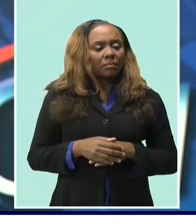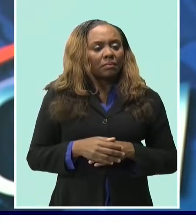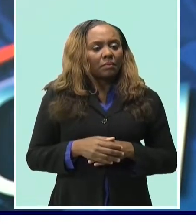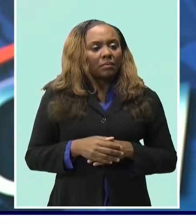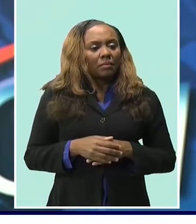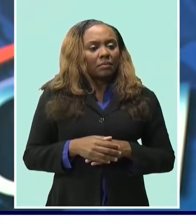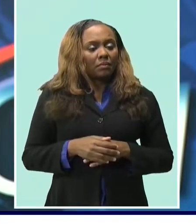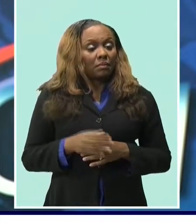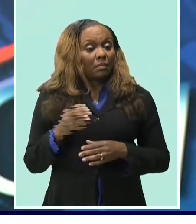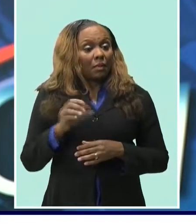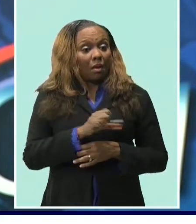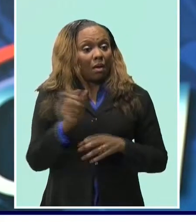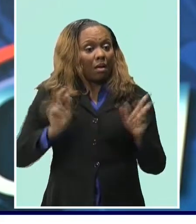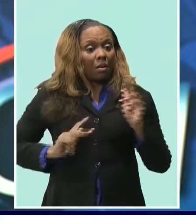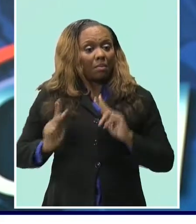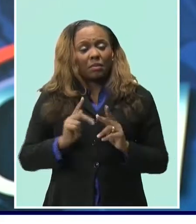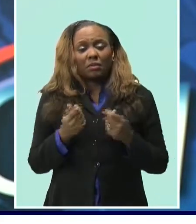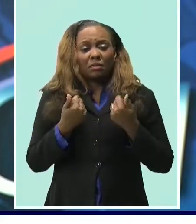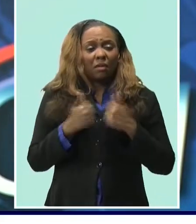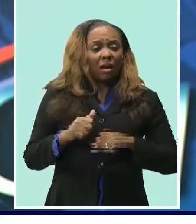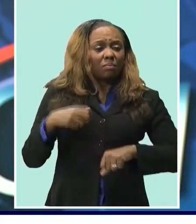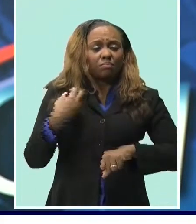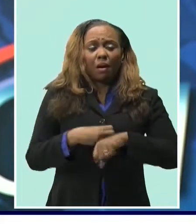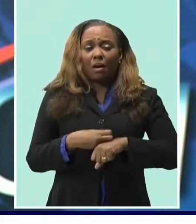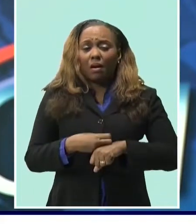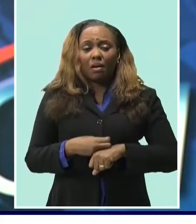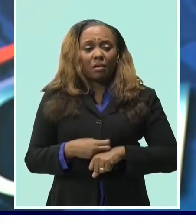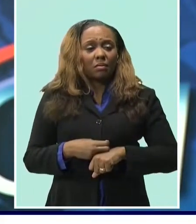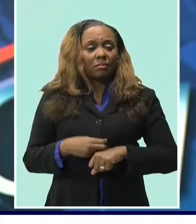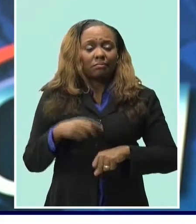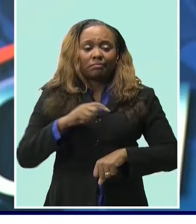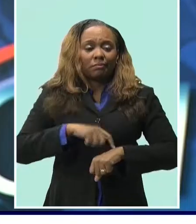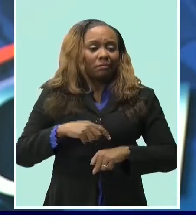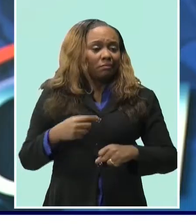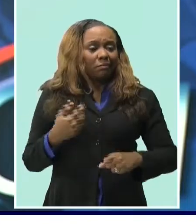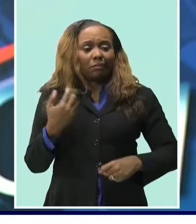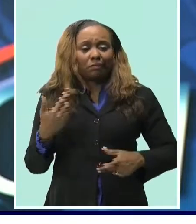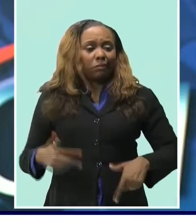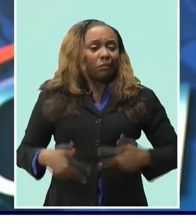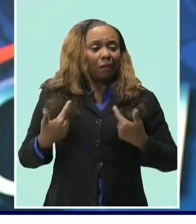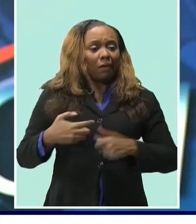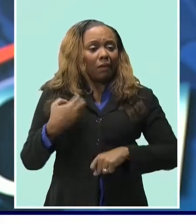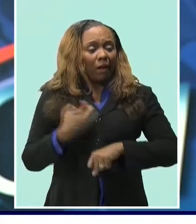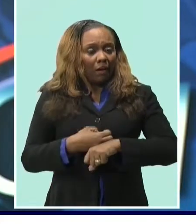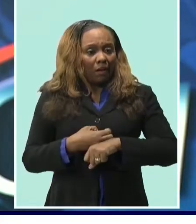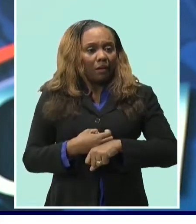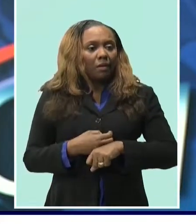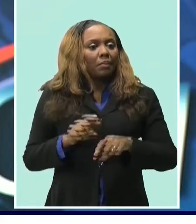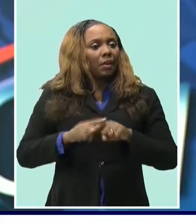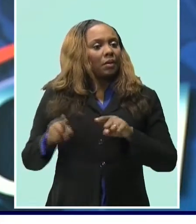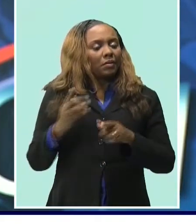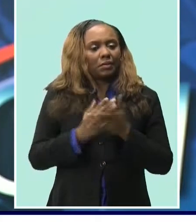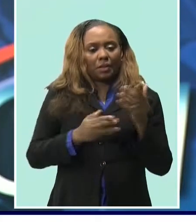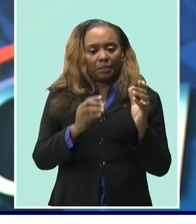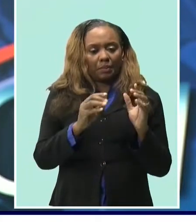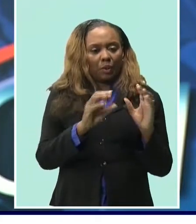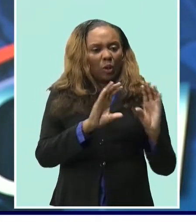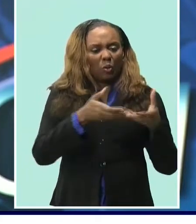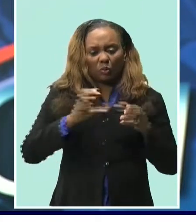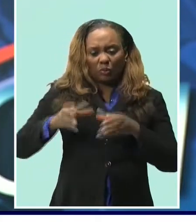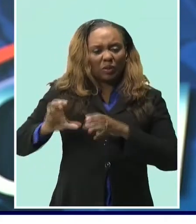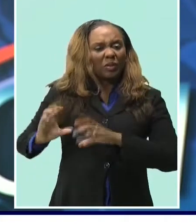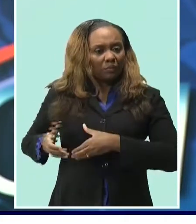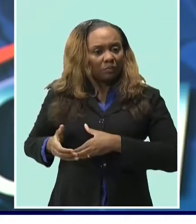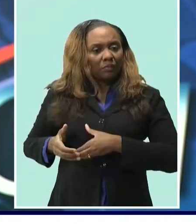are finding it difficult to make ends meet during the hardships of the pandemic. Well, thankfully, there have been some philanthropic